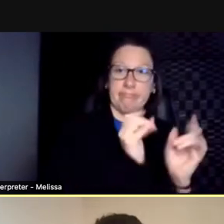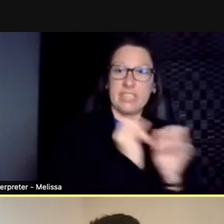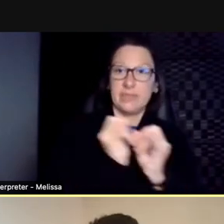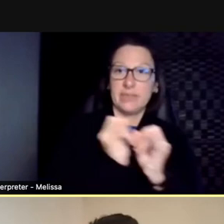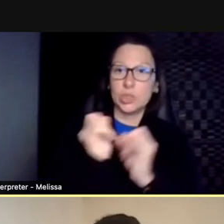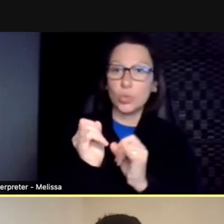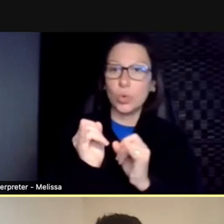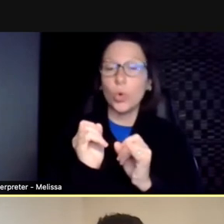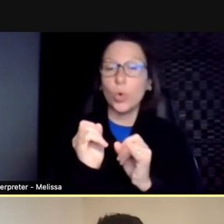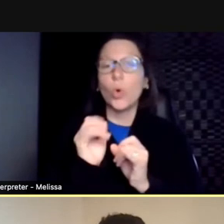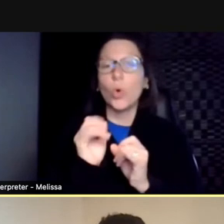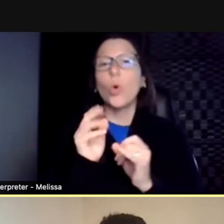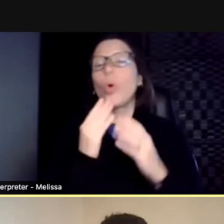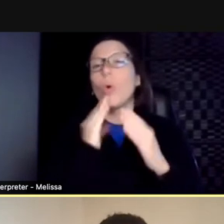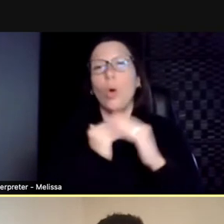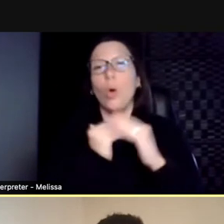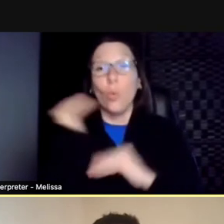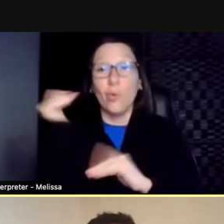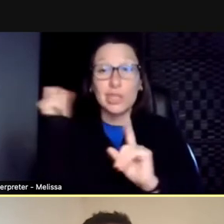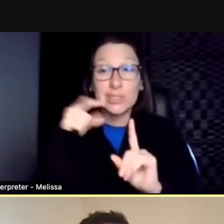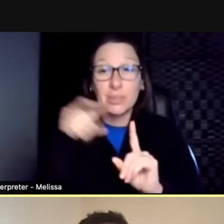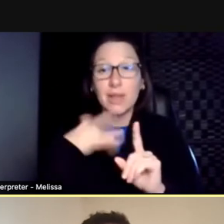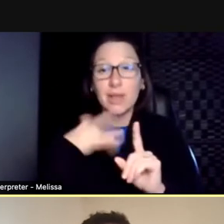be overstimulated and burnt out.